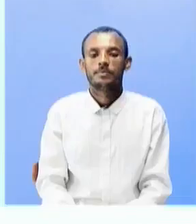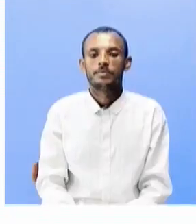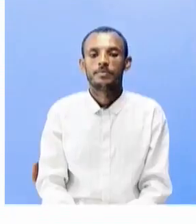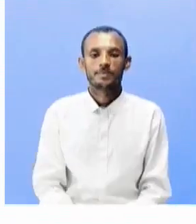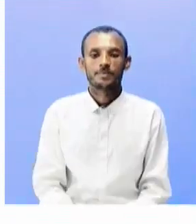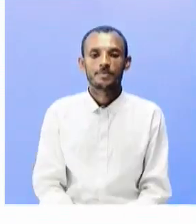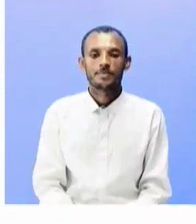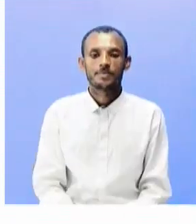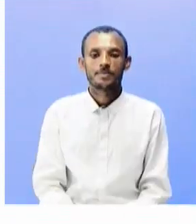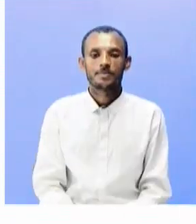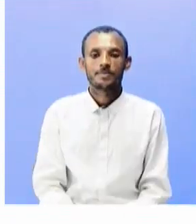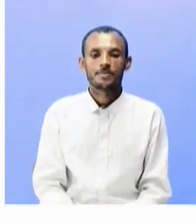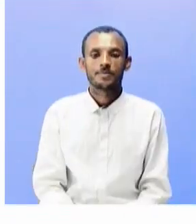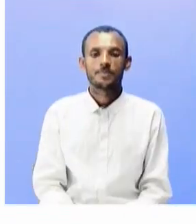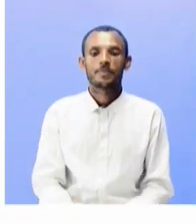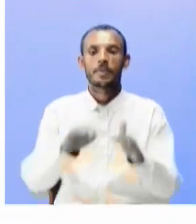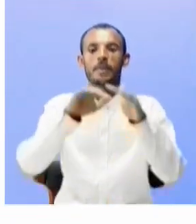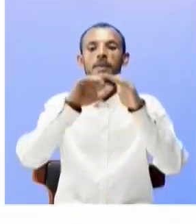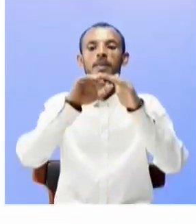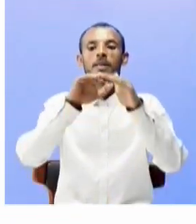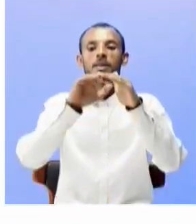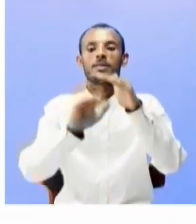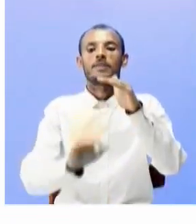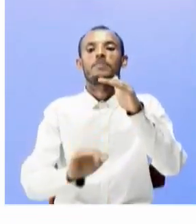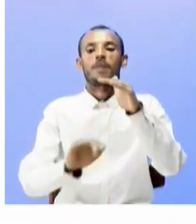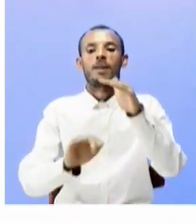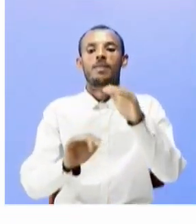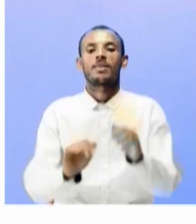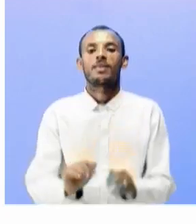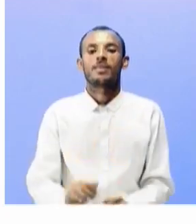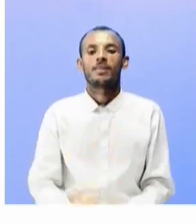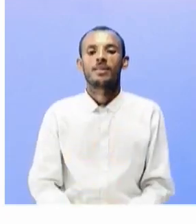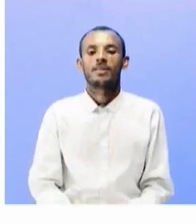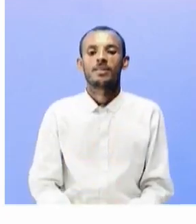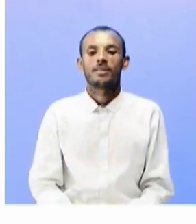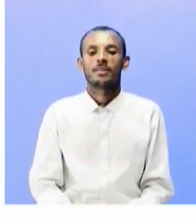Example, subtract.